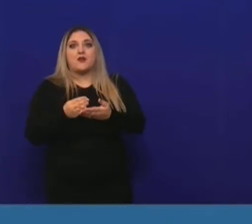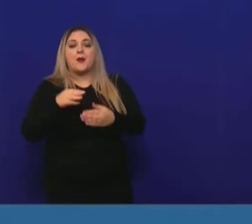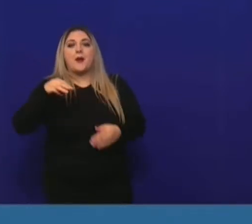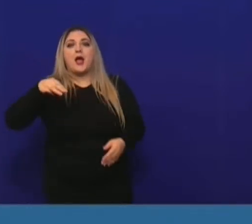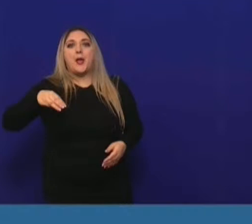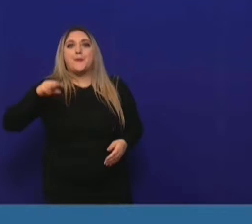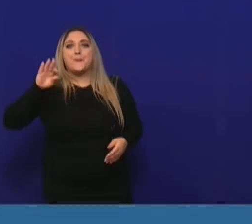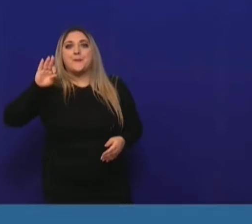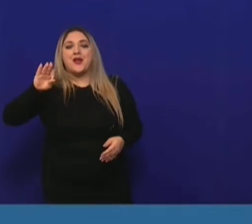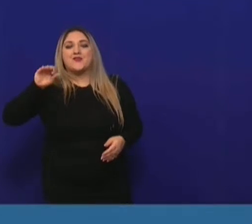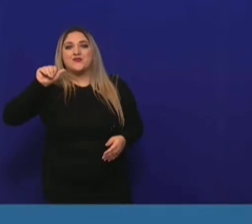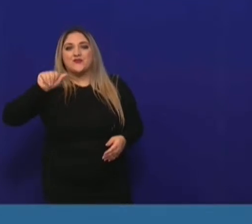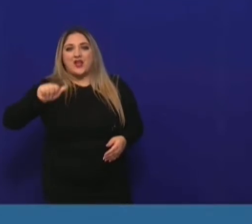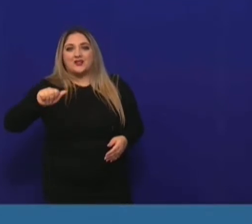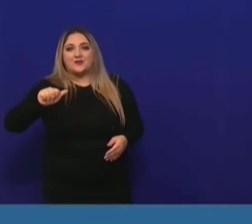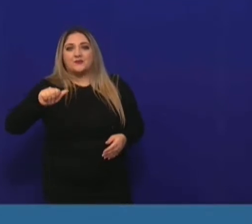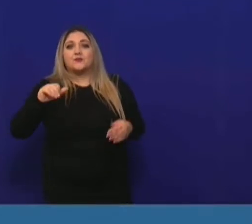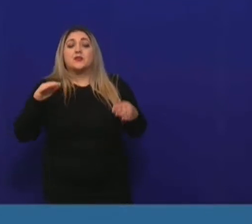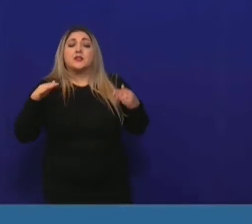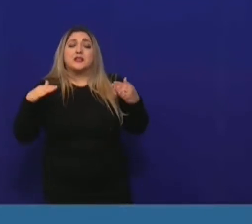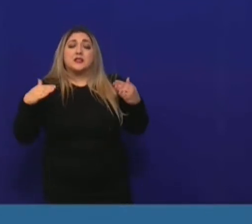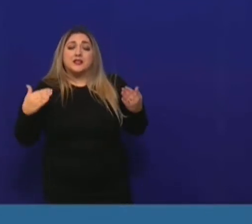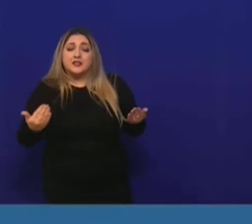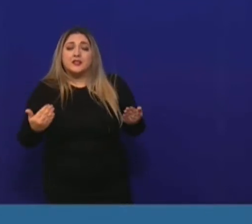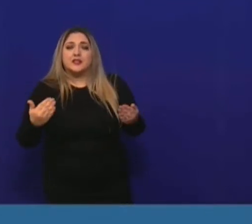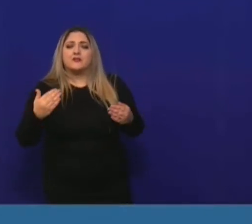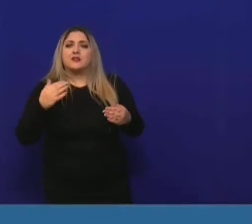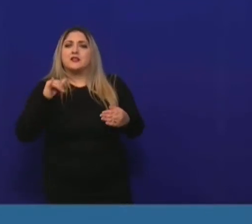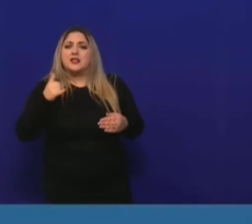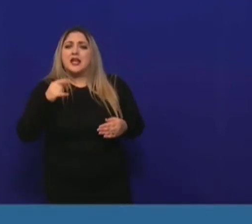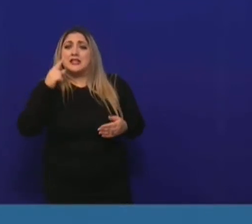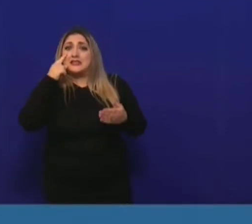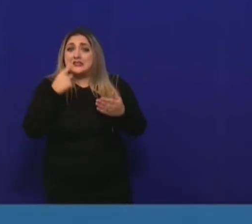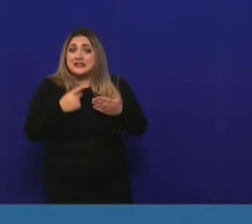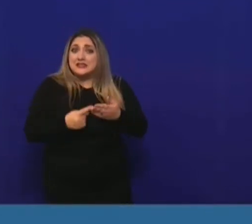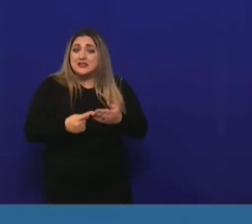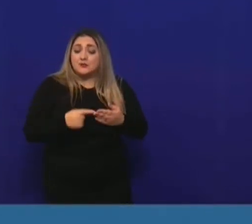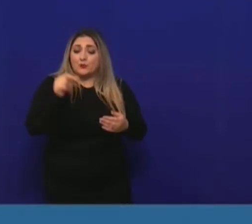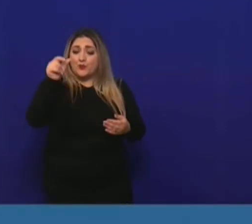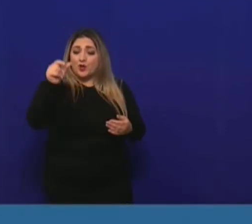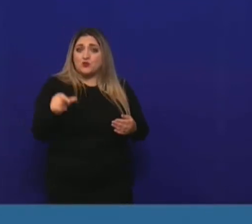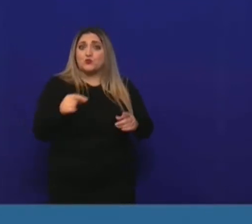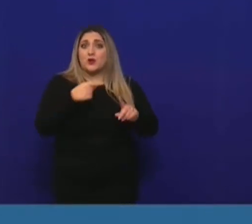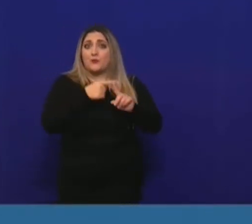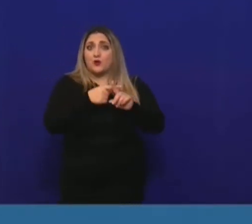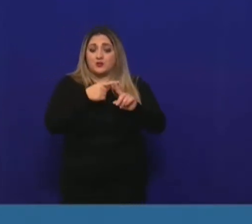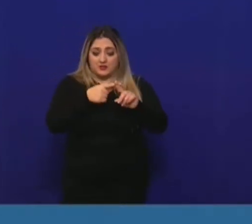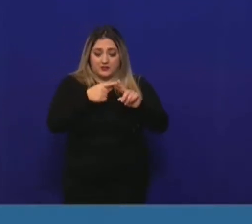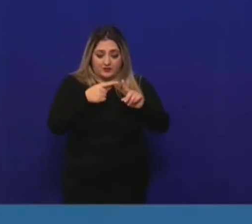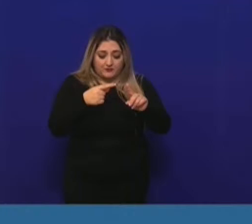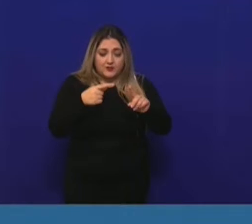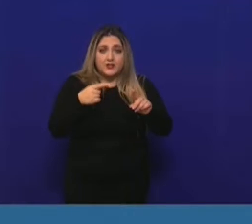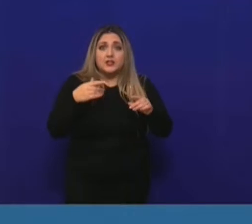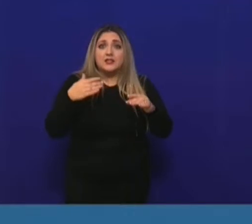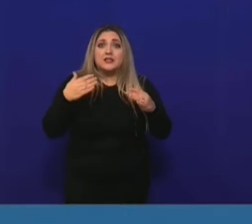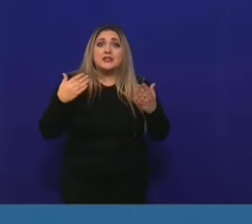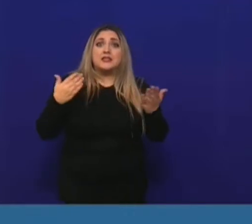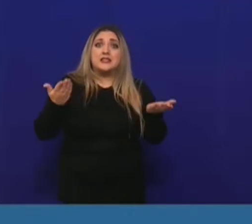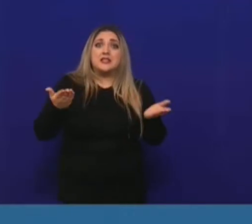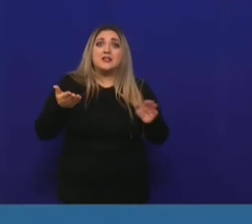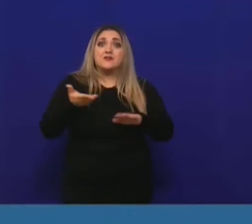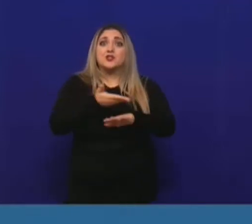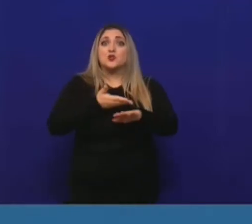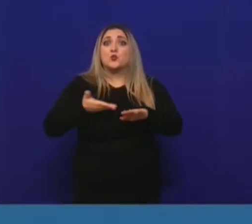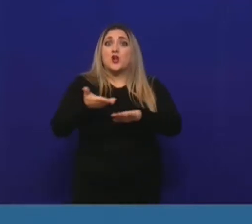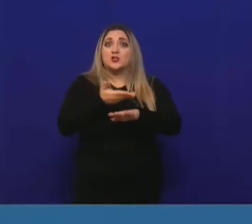ukoll għandu jinħadem l-isport anke x'jiġri meta jkun hemm xi każ l-assessment li jsir tal-sitwazzjoni meta jkun hemm positive